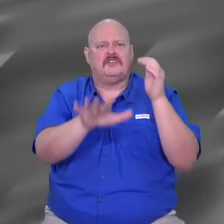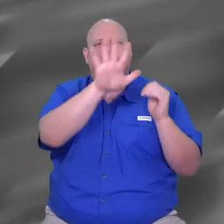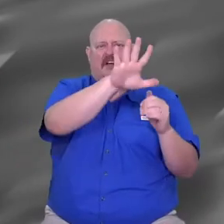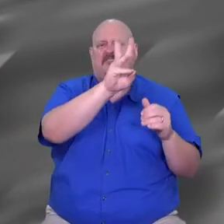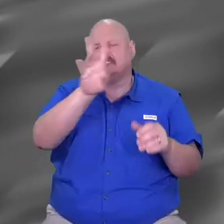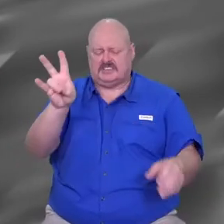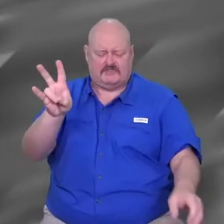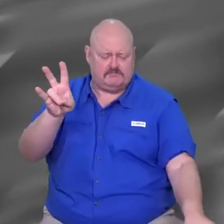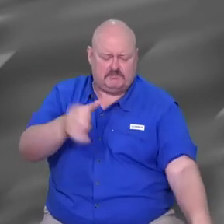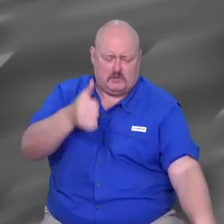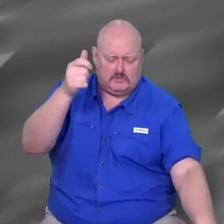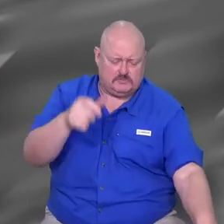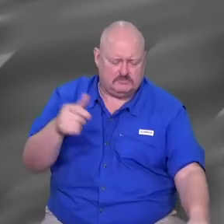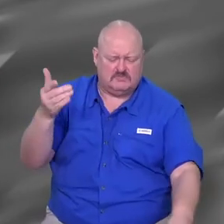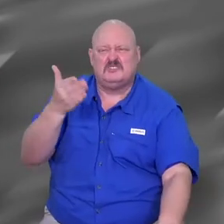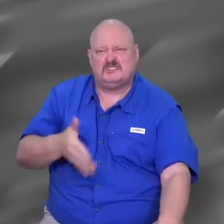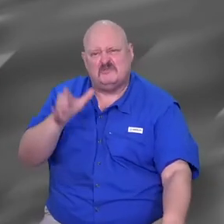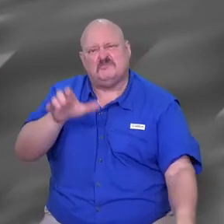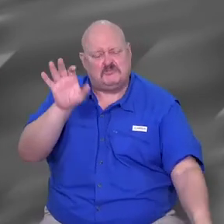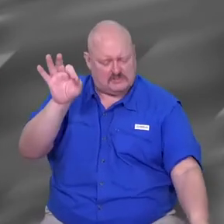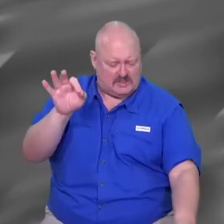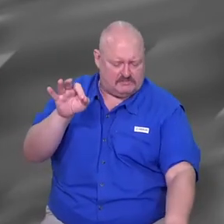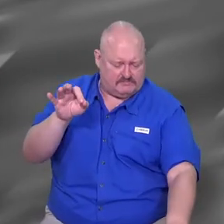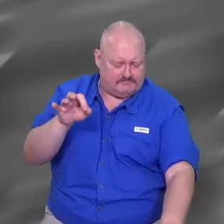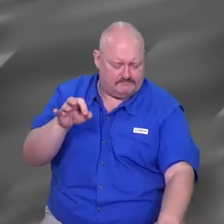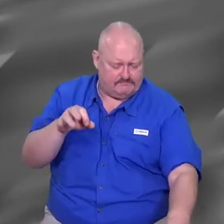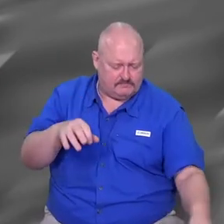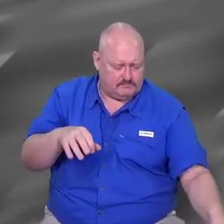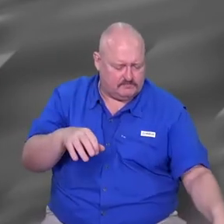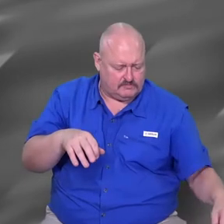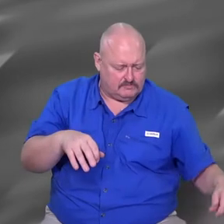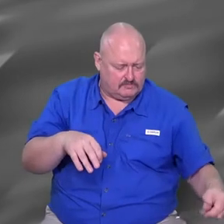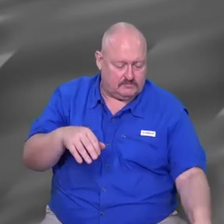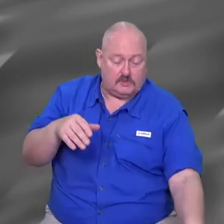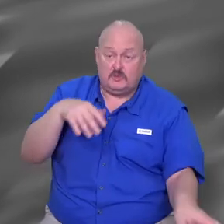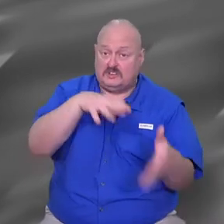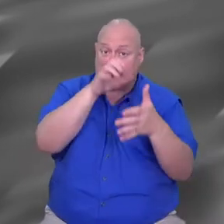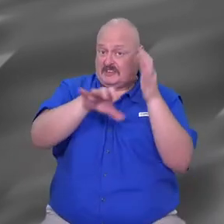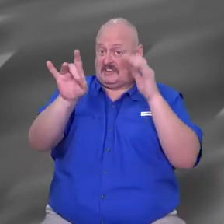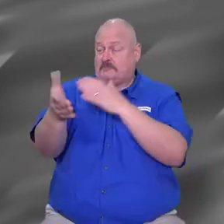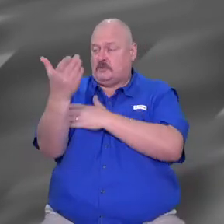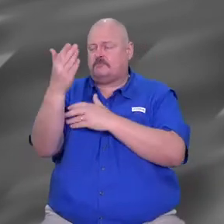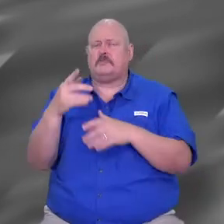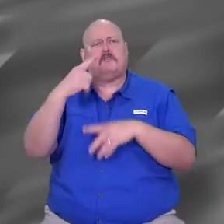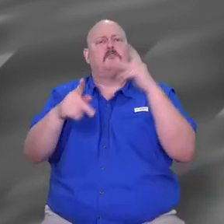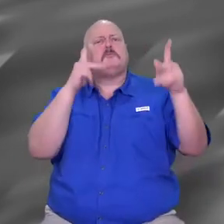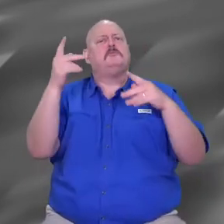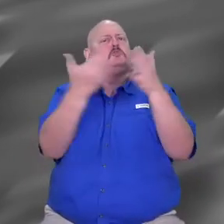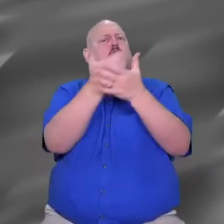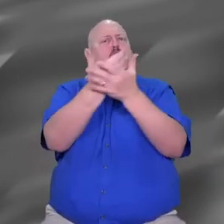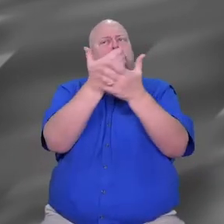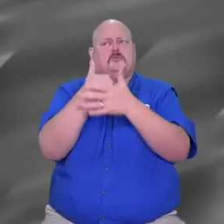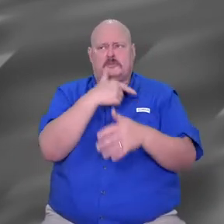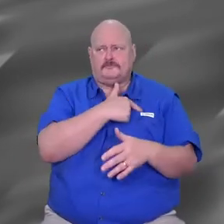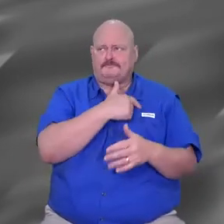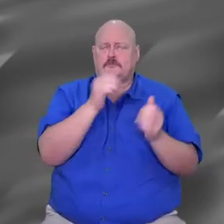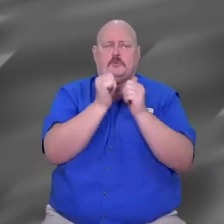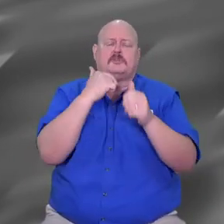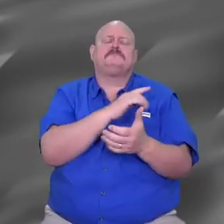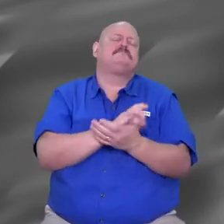and 7. We'll go a little bit into chapter 9. We studied chapter 8 extensively this morning. But for those of you maybe new to us or with